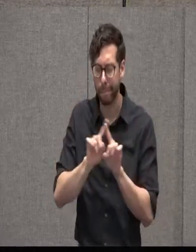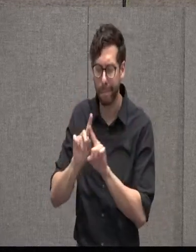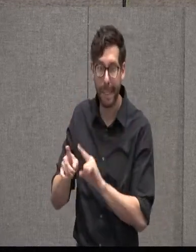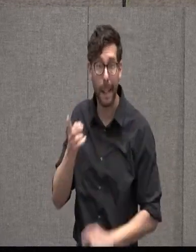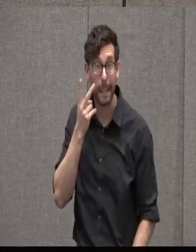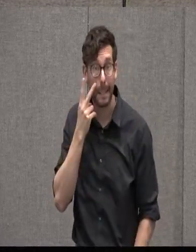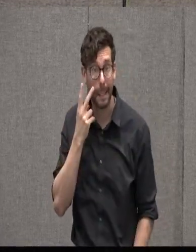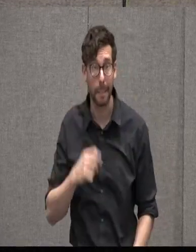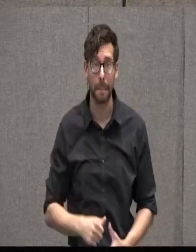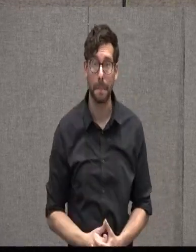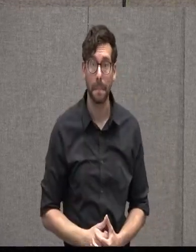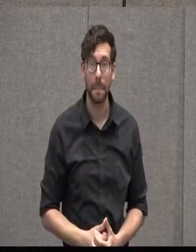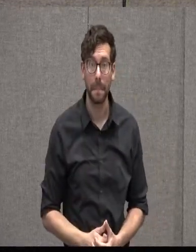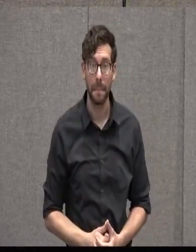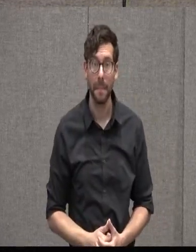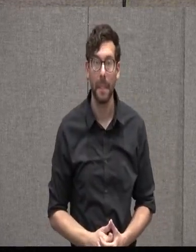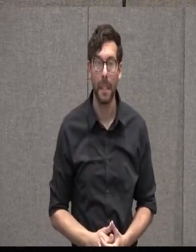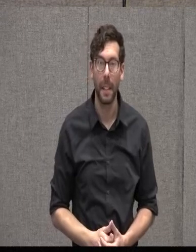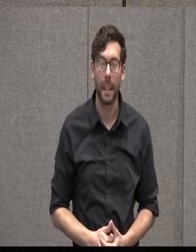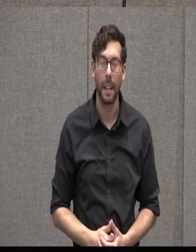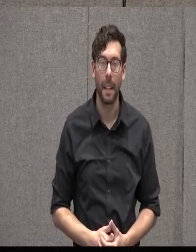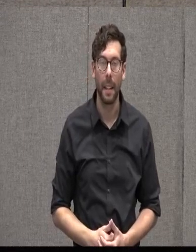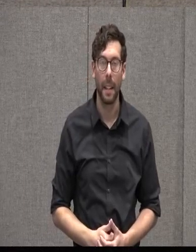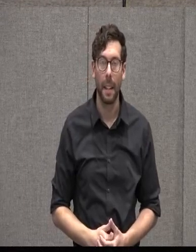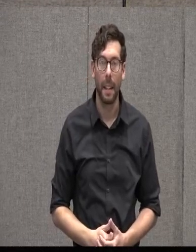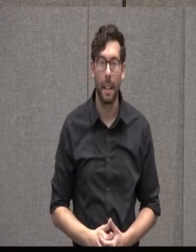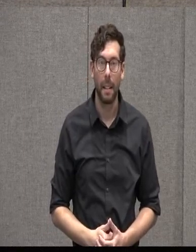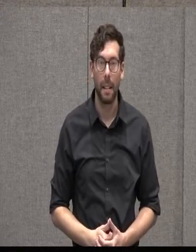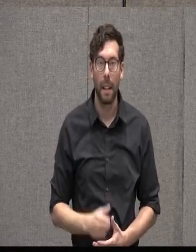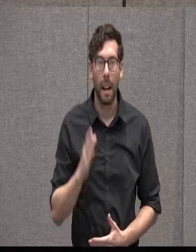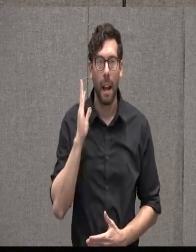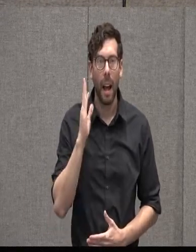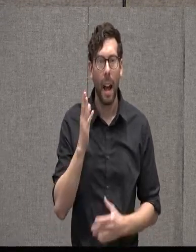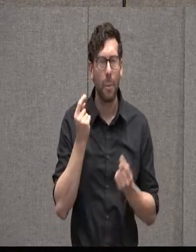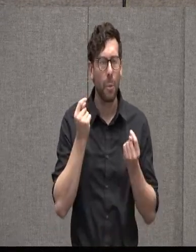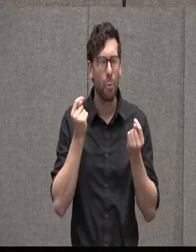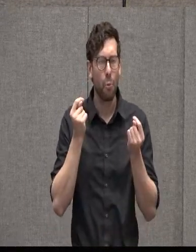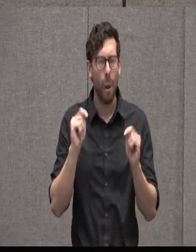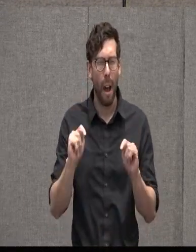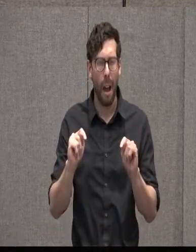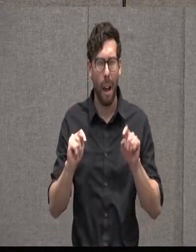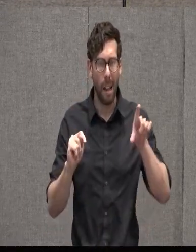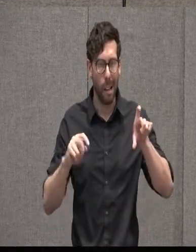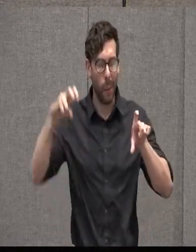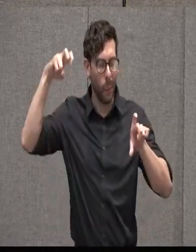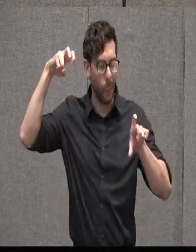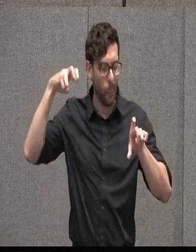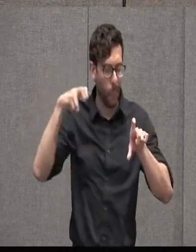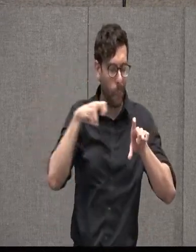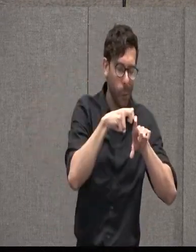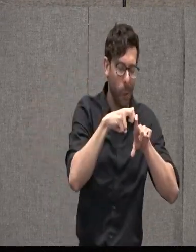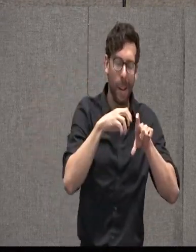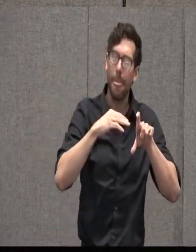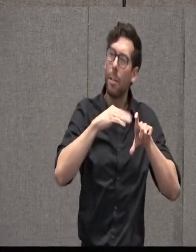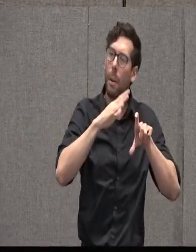about that, do some trial and error. I'm going to try to have it hit